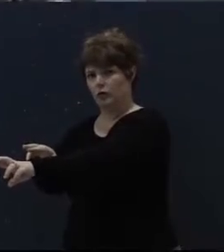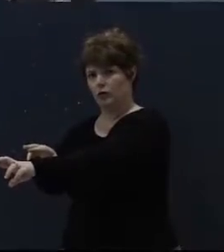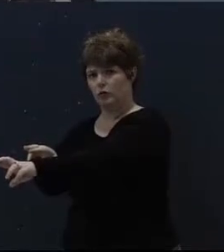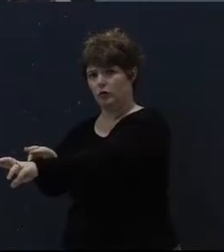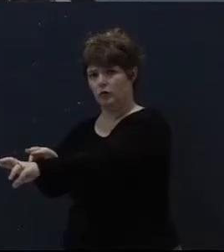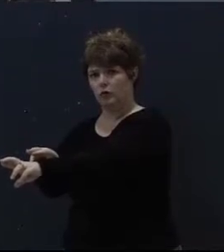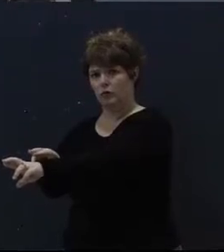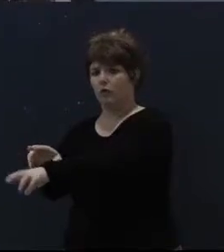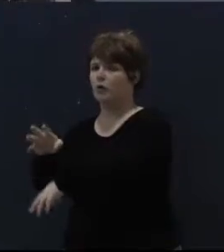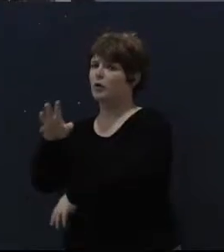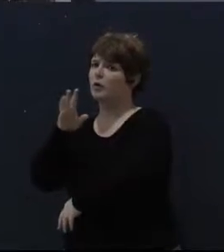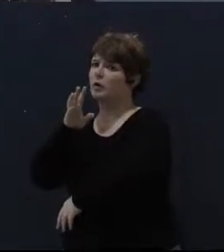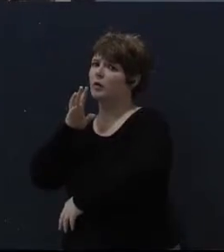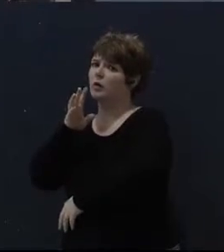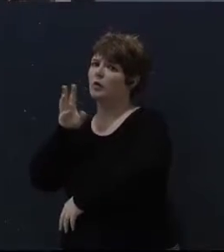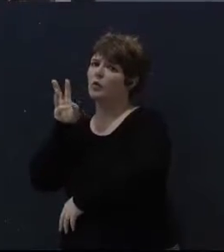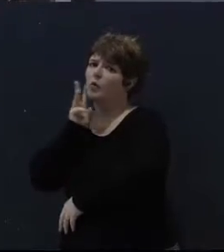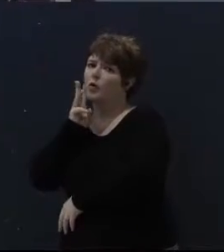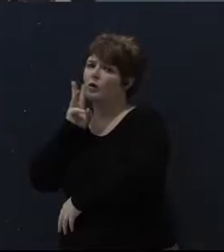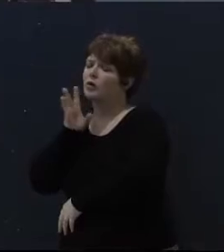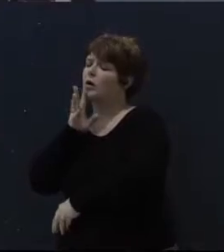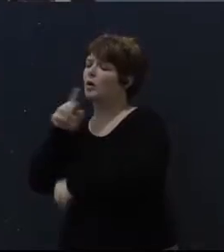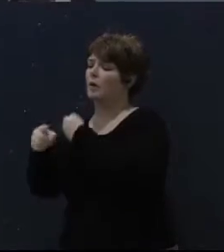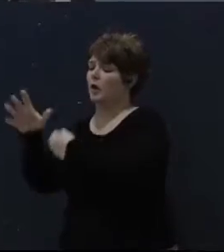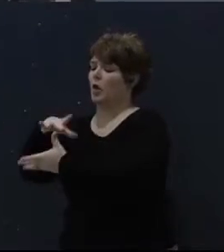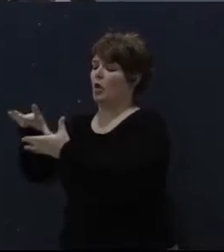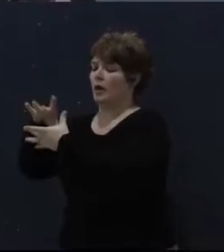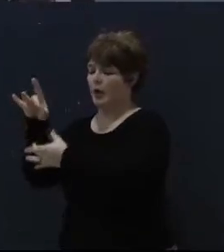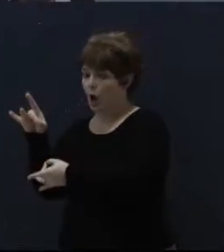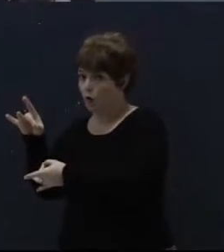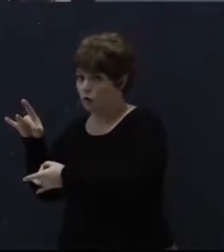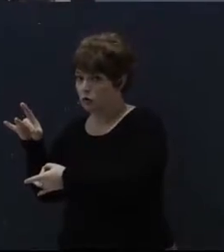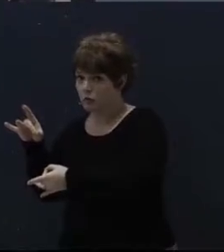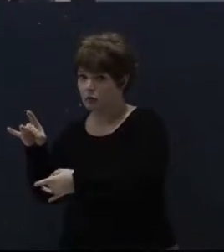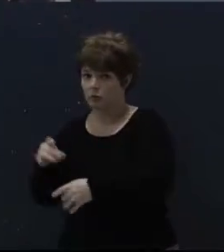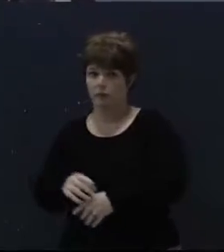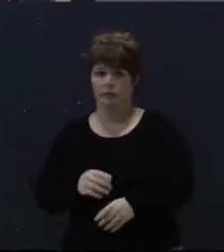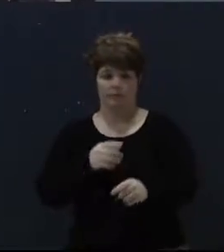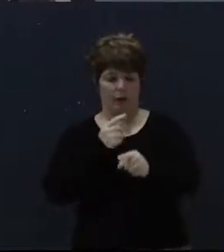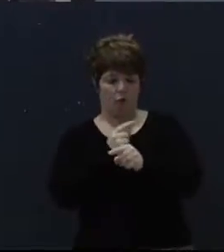it's speaking of water, speaking of the Holy Ghost. Am I right?